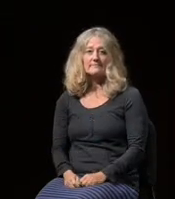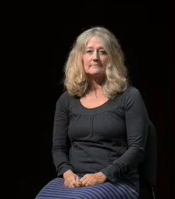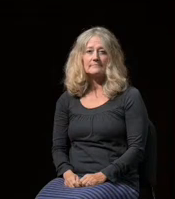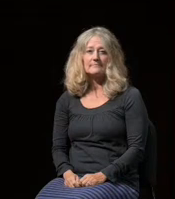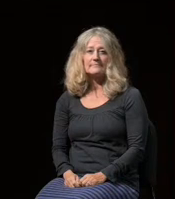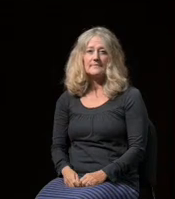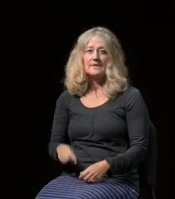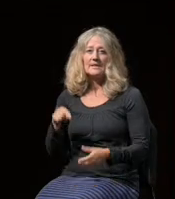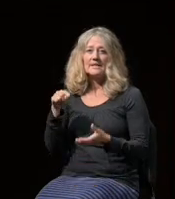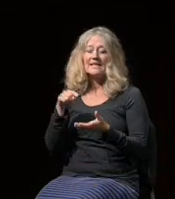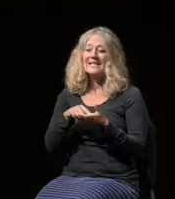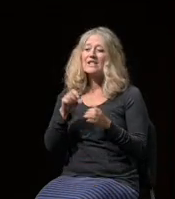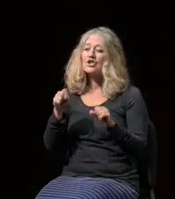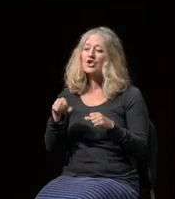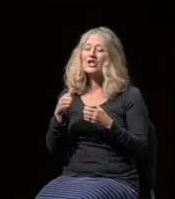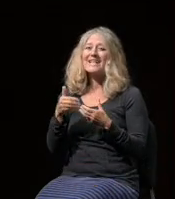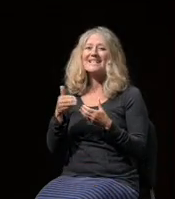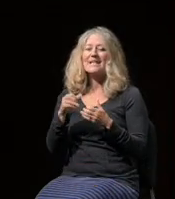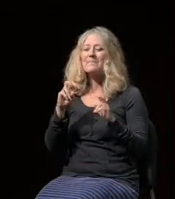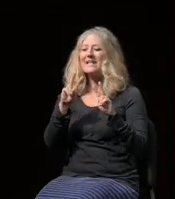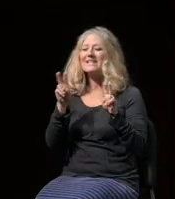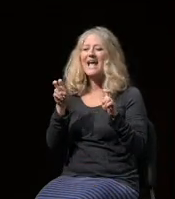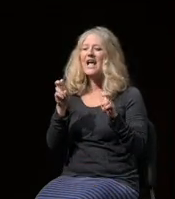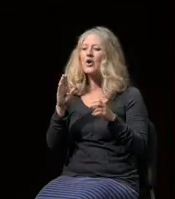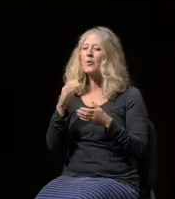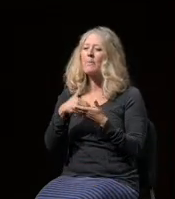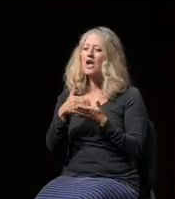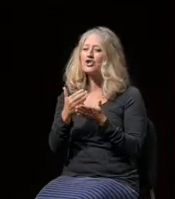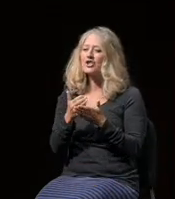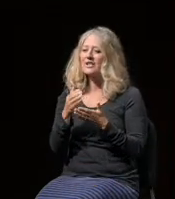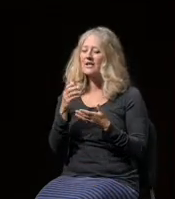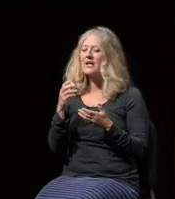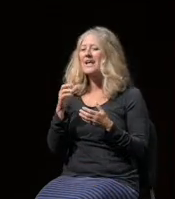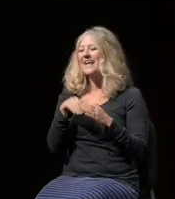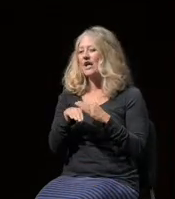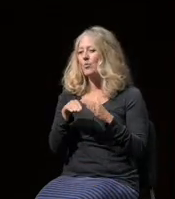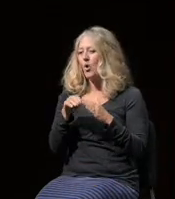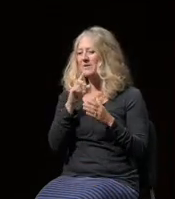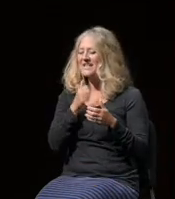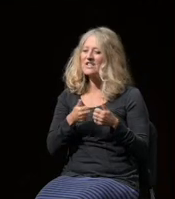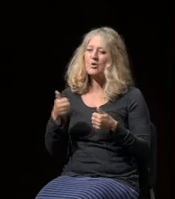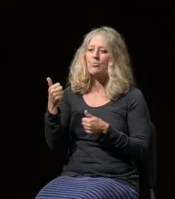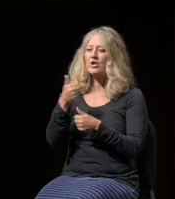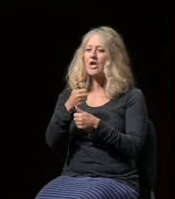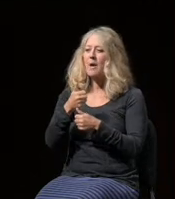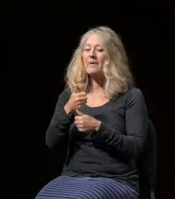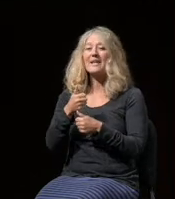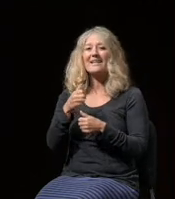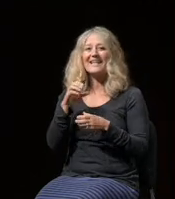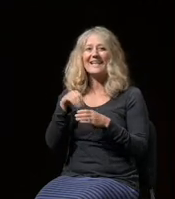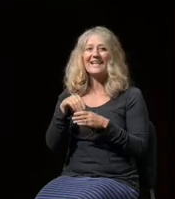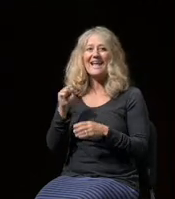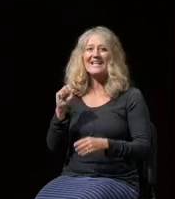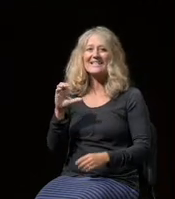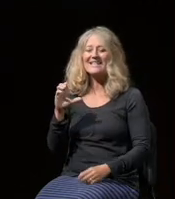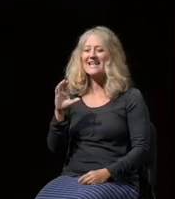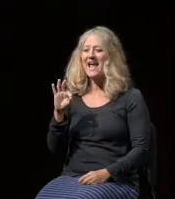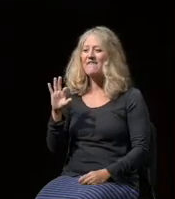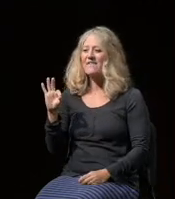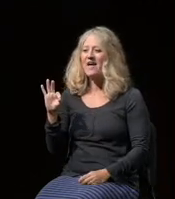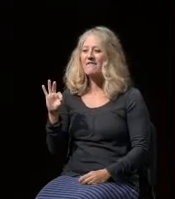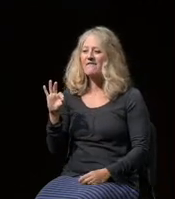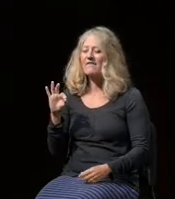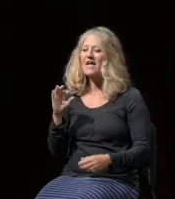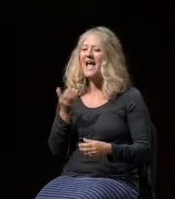This could just as easily be titled budget, as enrollment remains the predominant factor in the SCFF, our student-centered funding